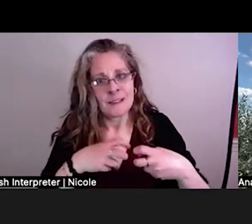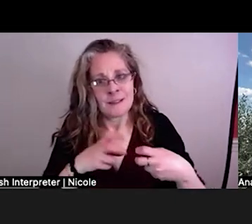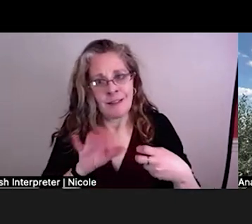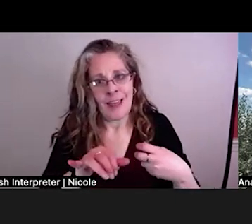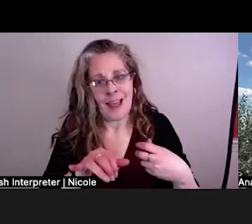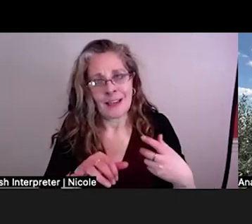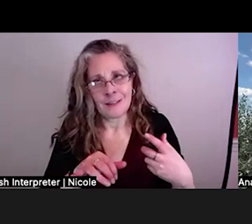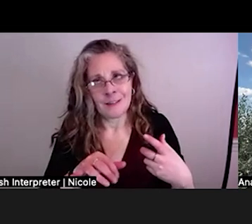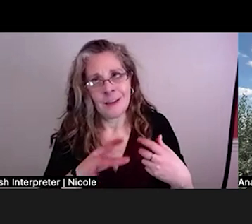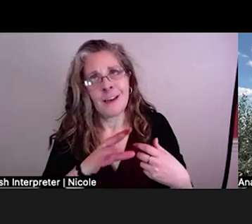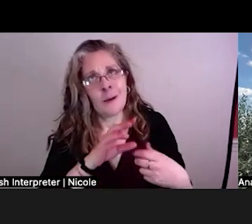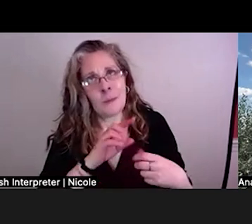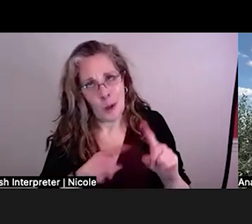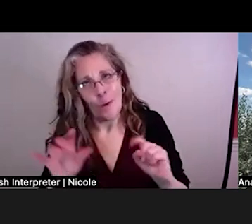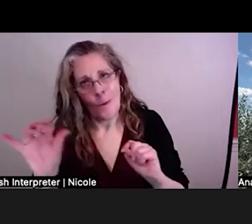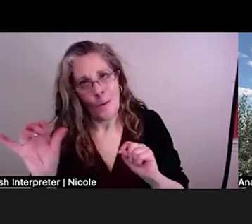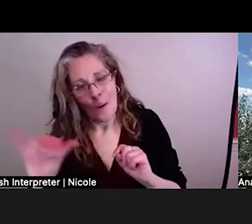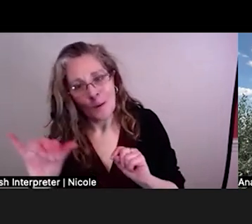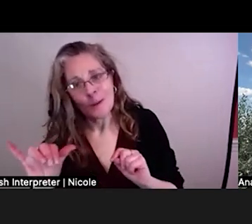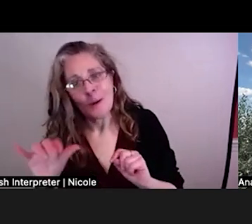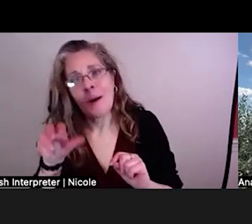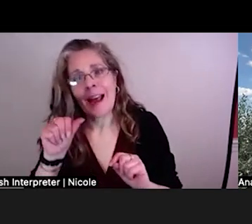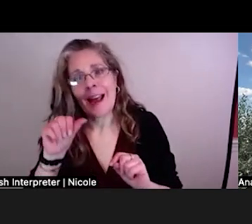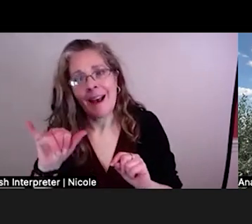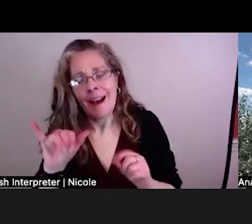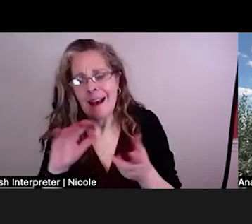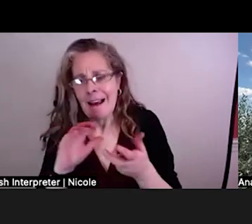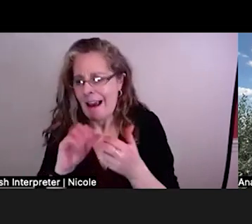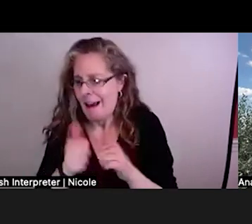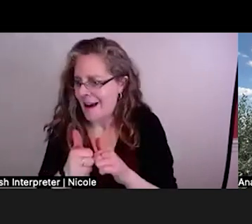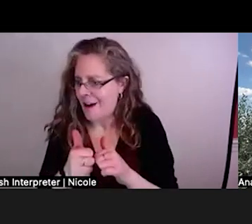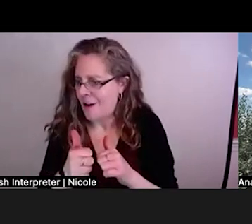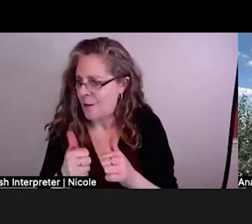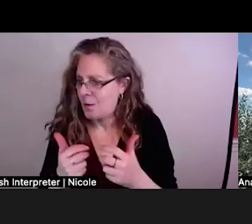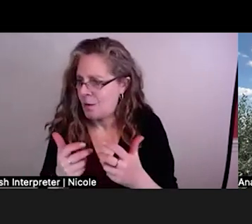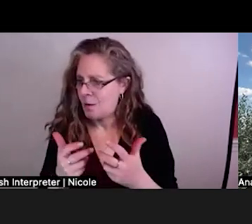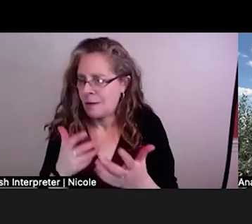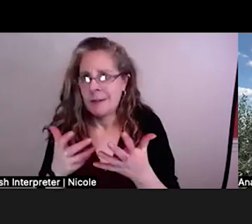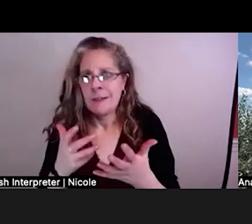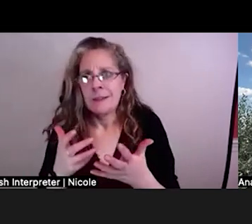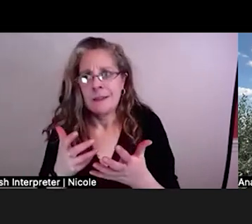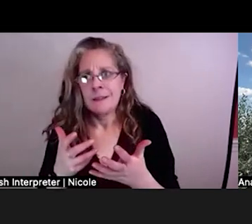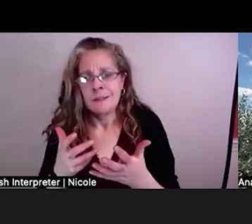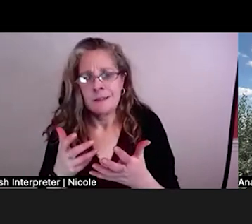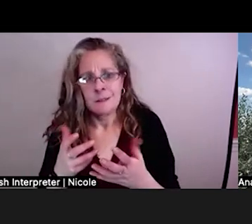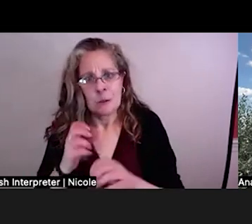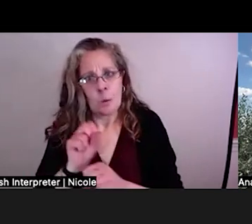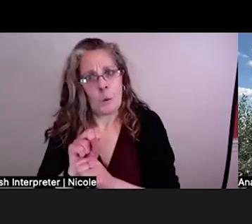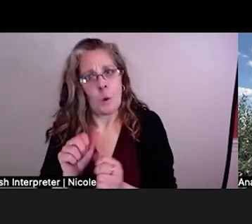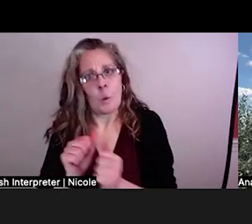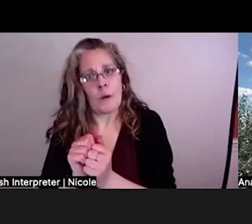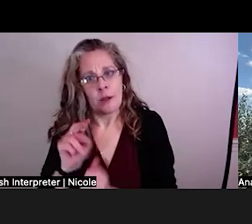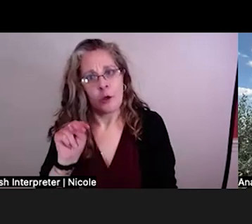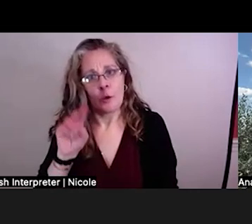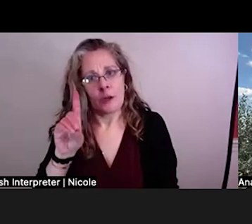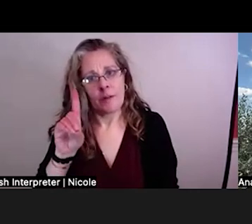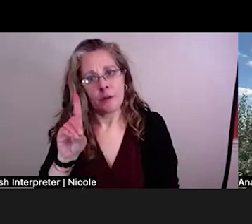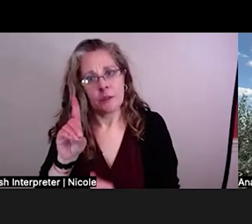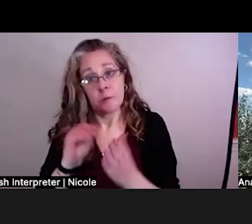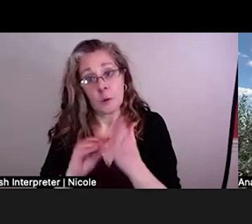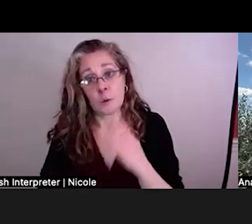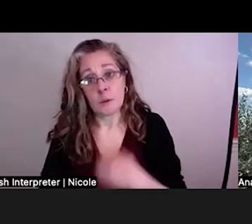more so, generative AI to help to work with neurodivergent students.